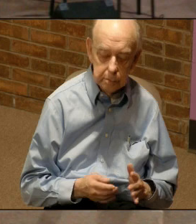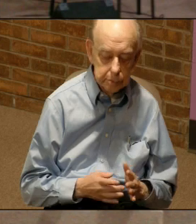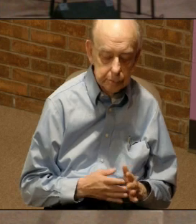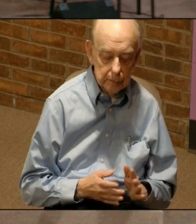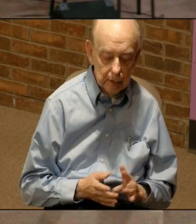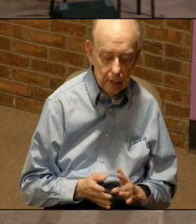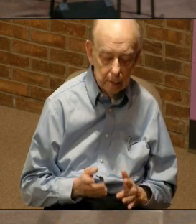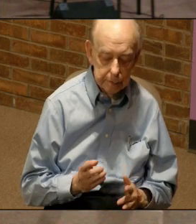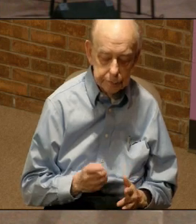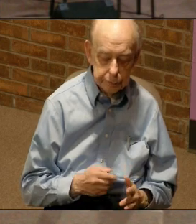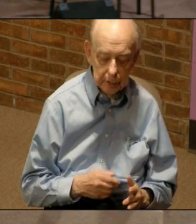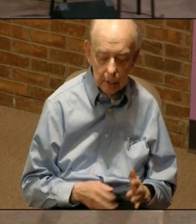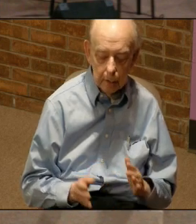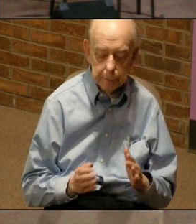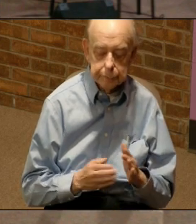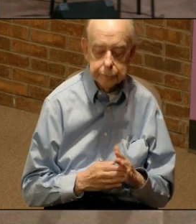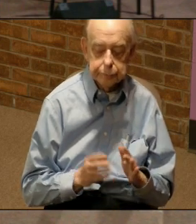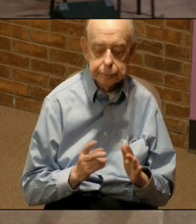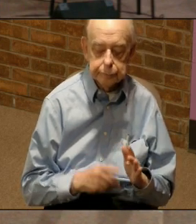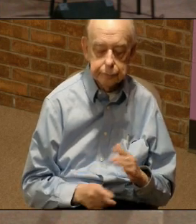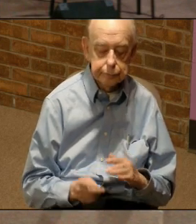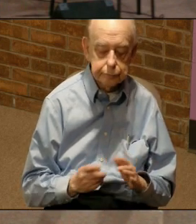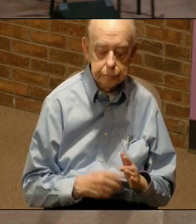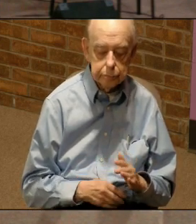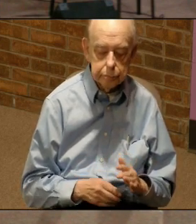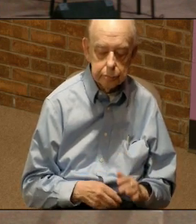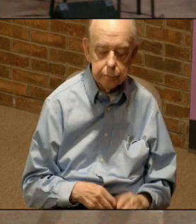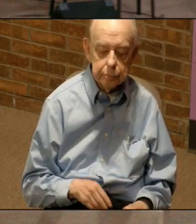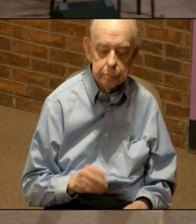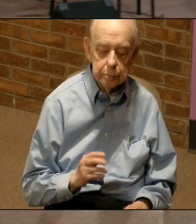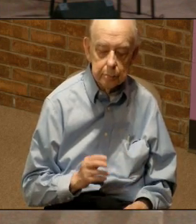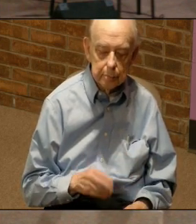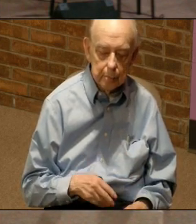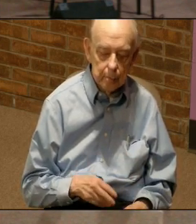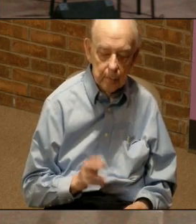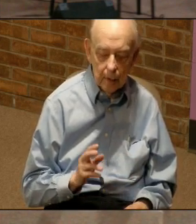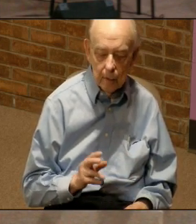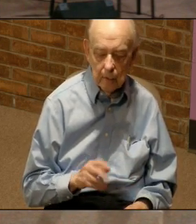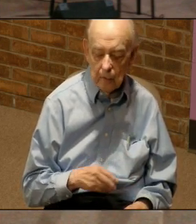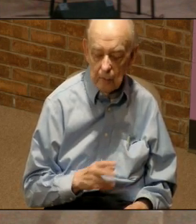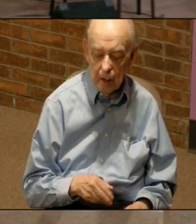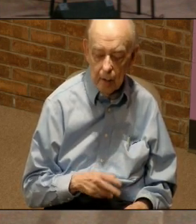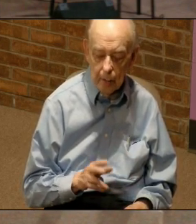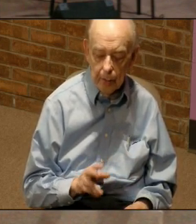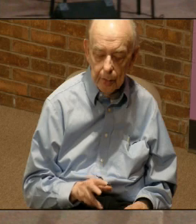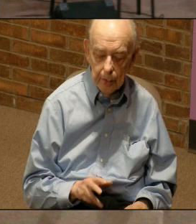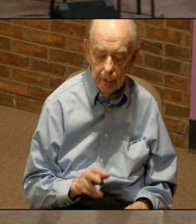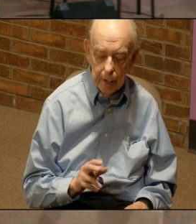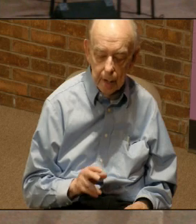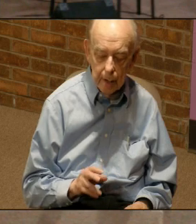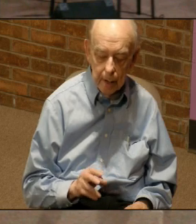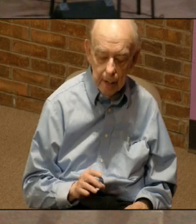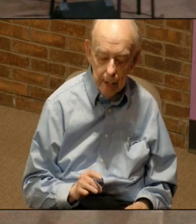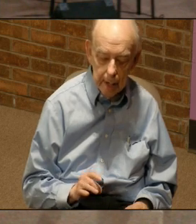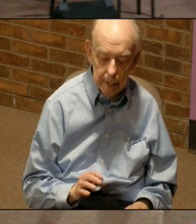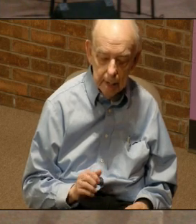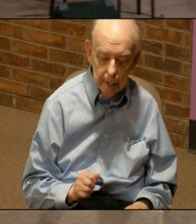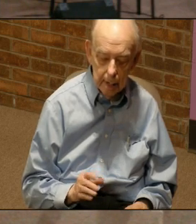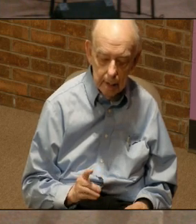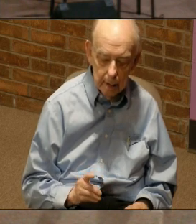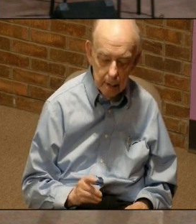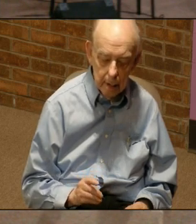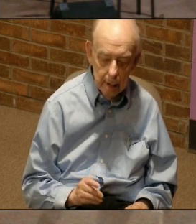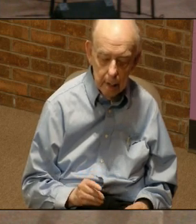Jesus went back, they believed, right around 30 AD, Okay, they believe he was born roughly around